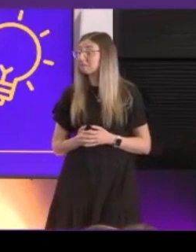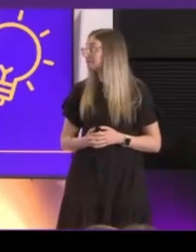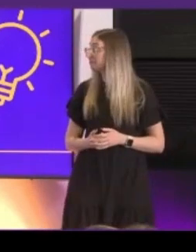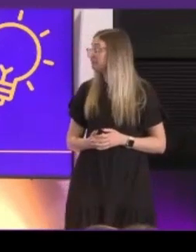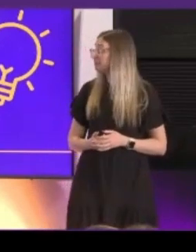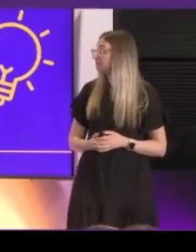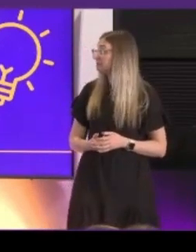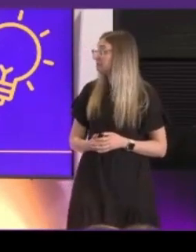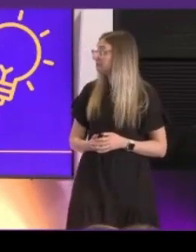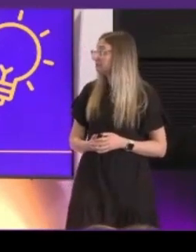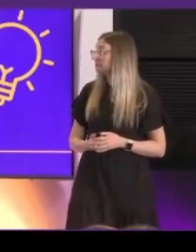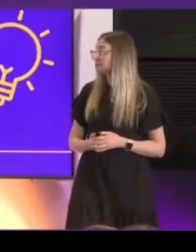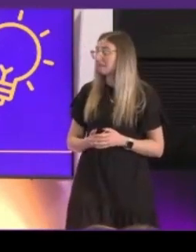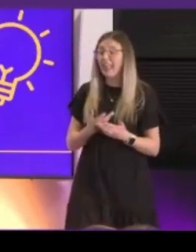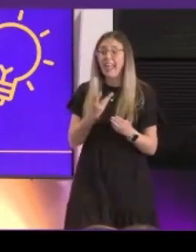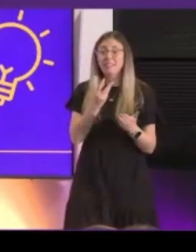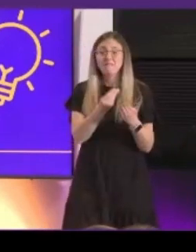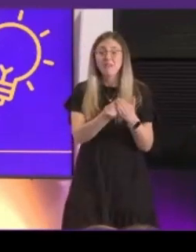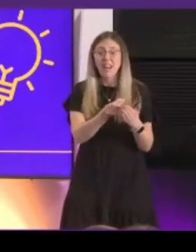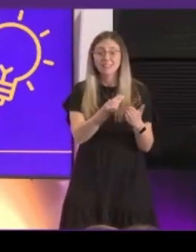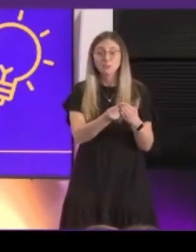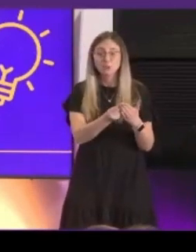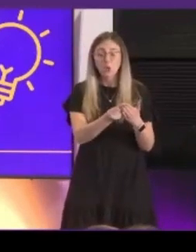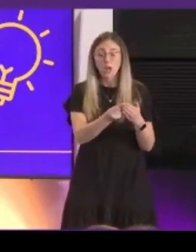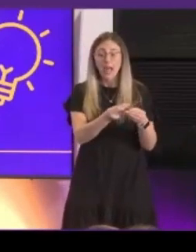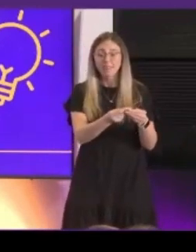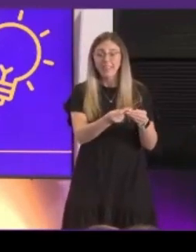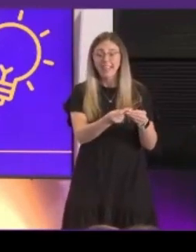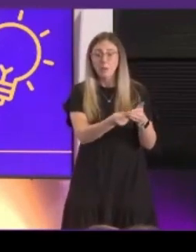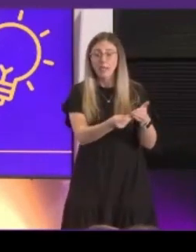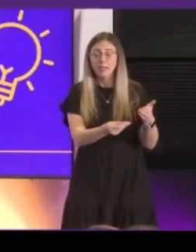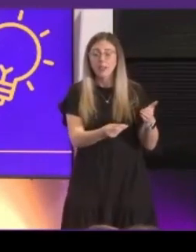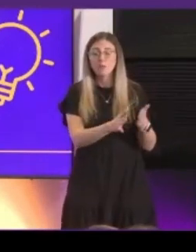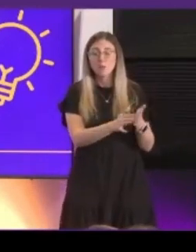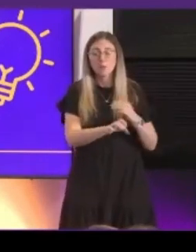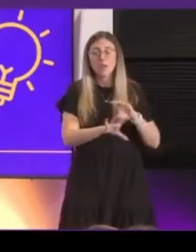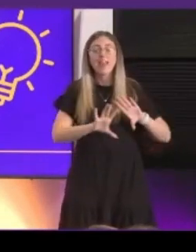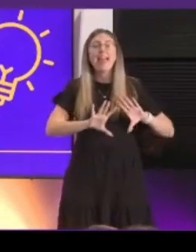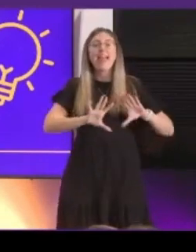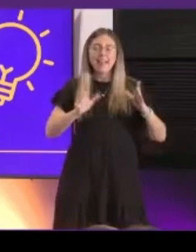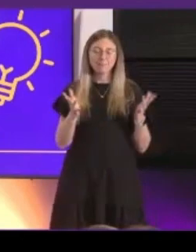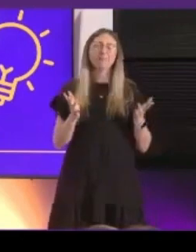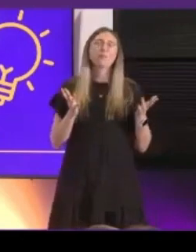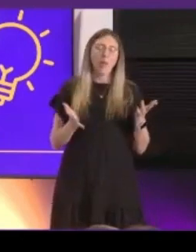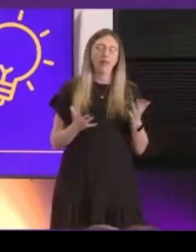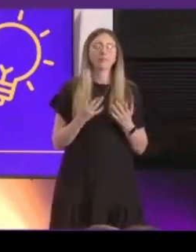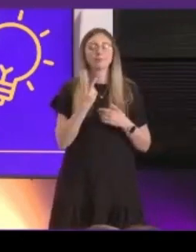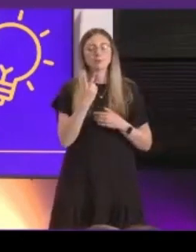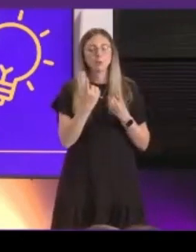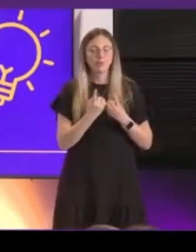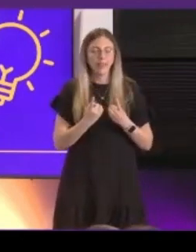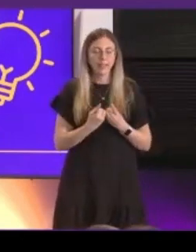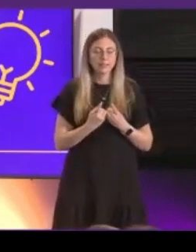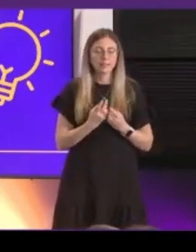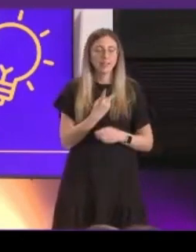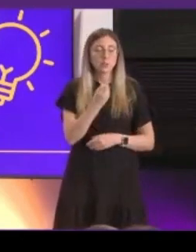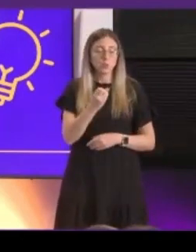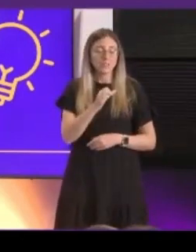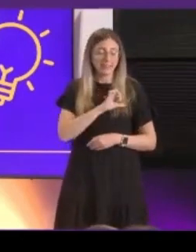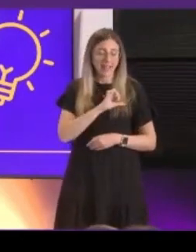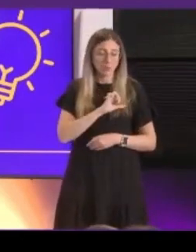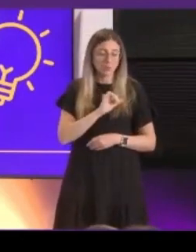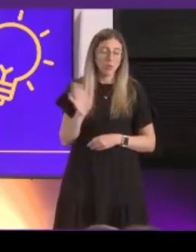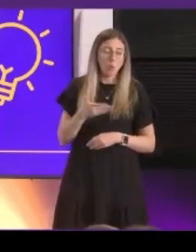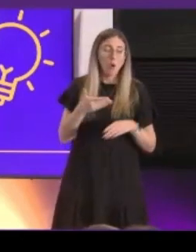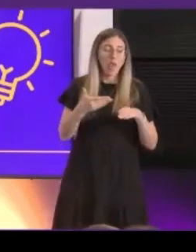I have to take the financial out of it a little bit. Okay, so essentially every Microsoft employee, two things. 200,000 of us globally, every single